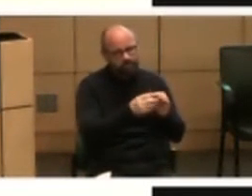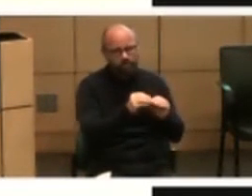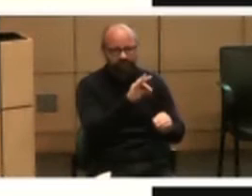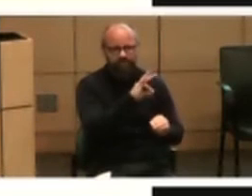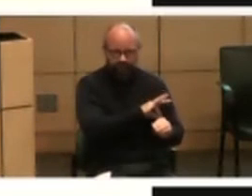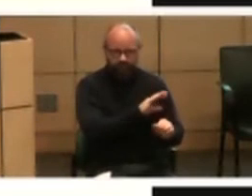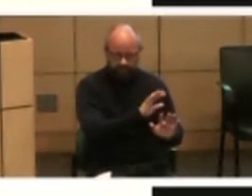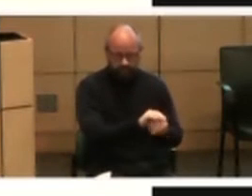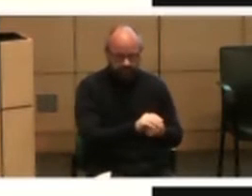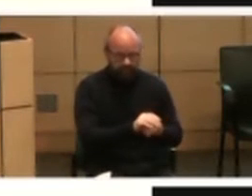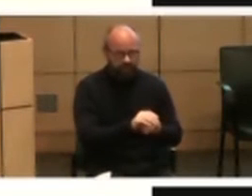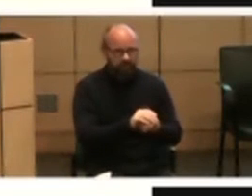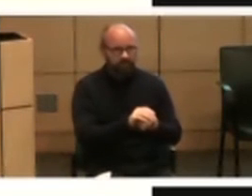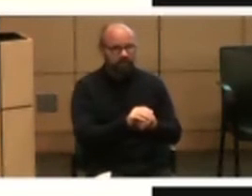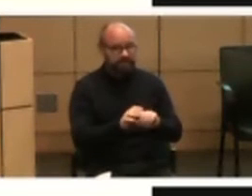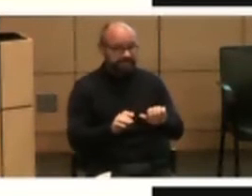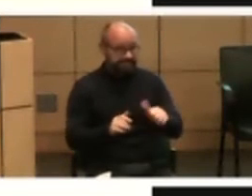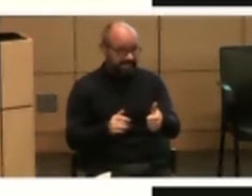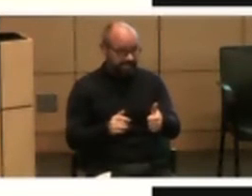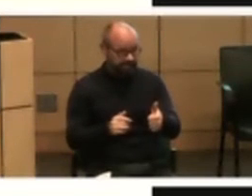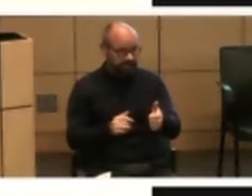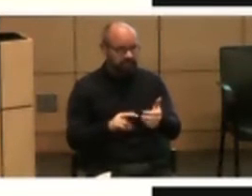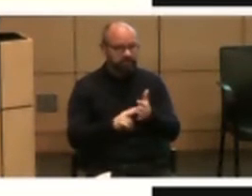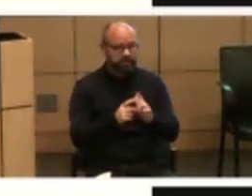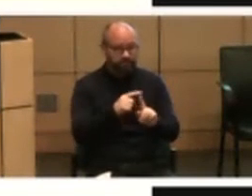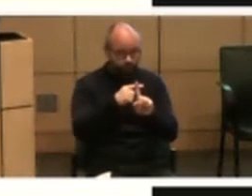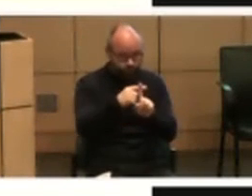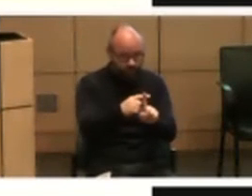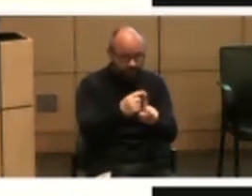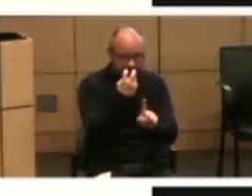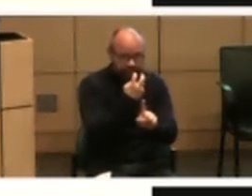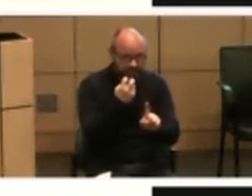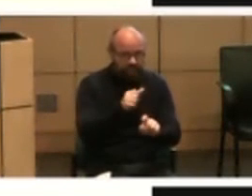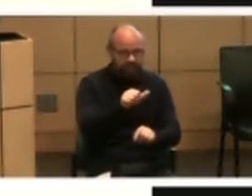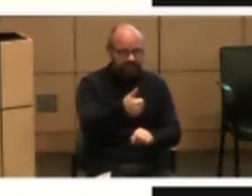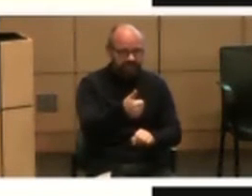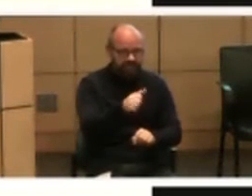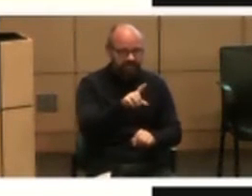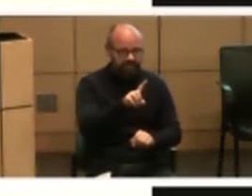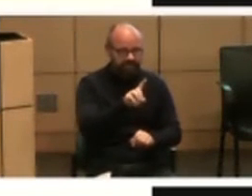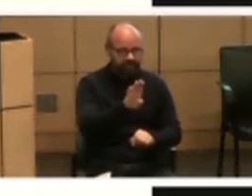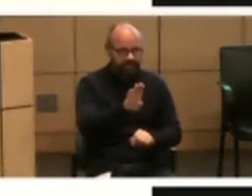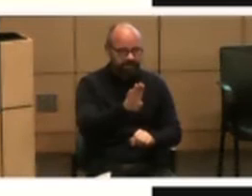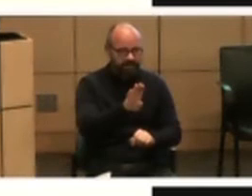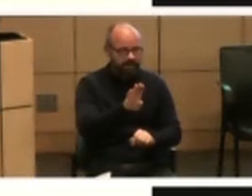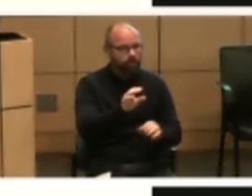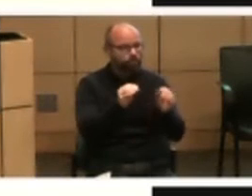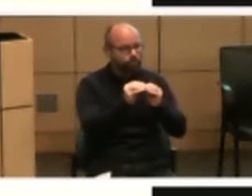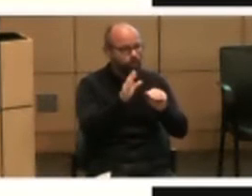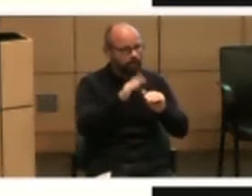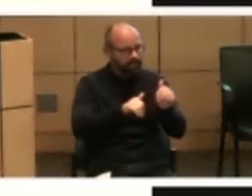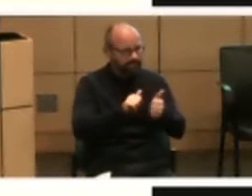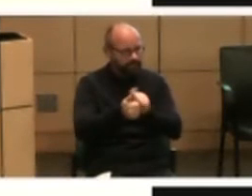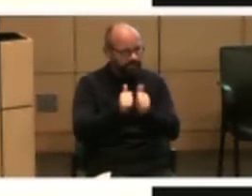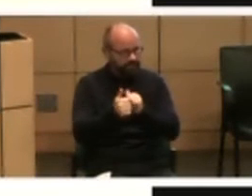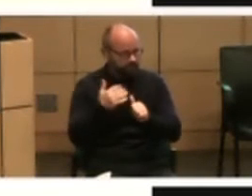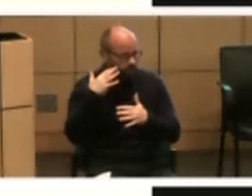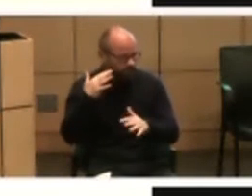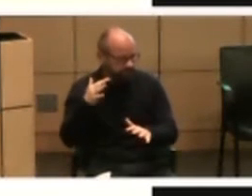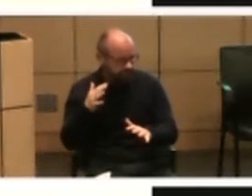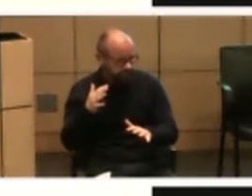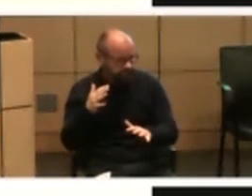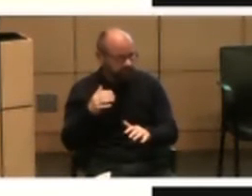the target speech of 10 would mean that the target speech was 10 dB higher than the competing noise. Okay, so that's